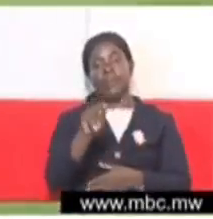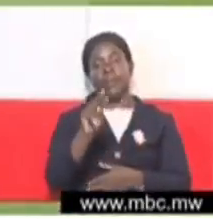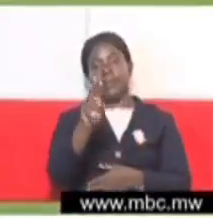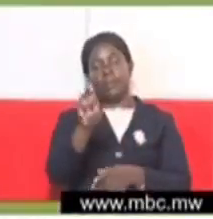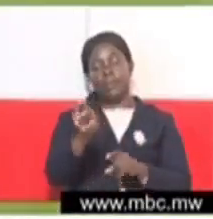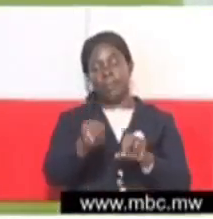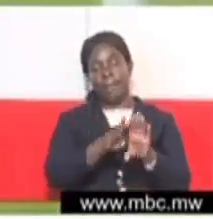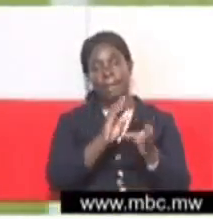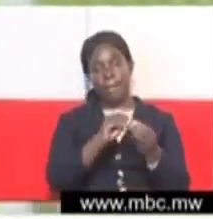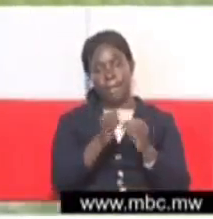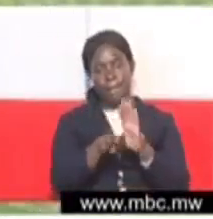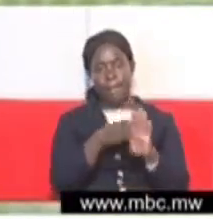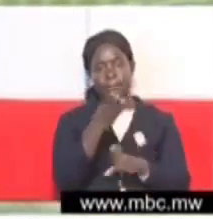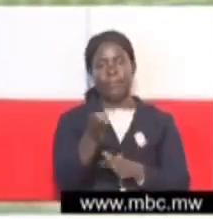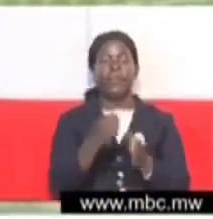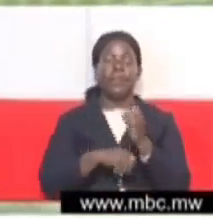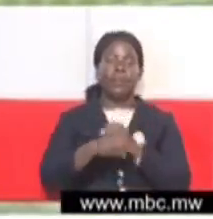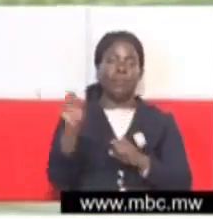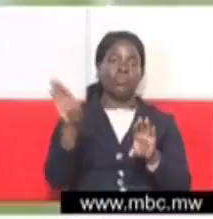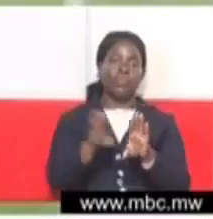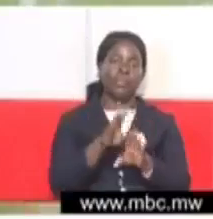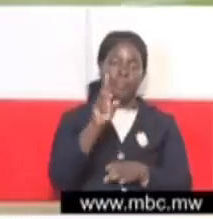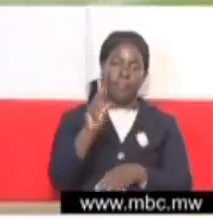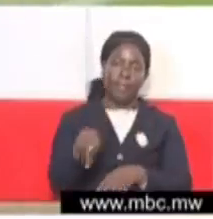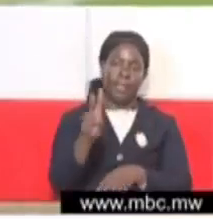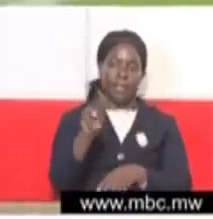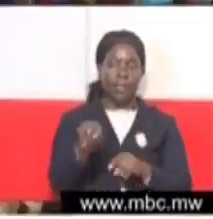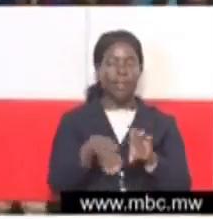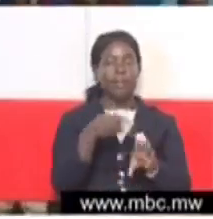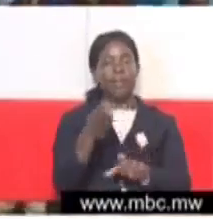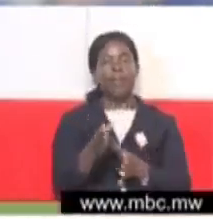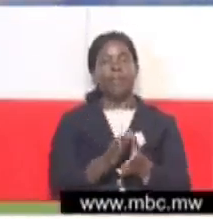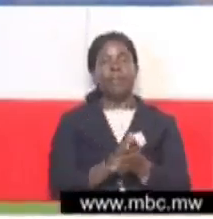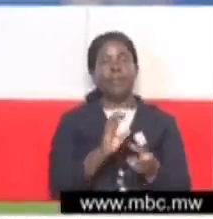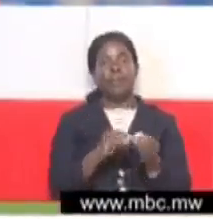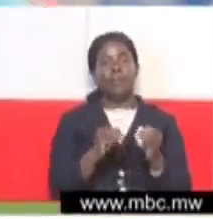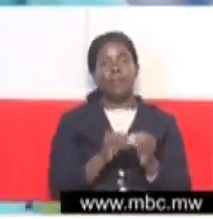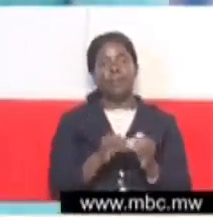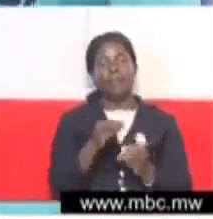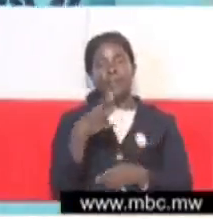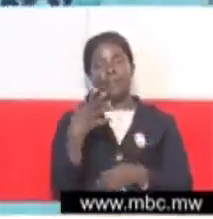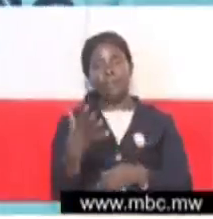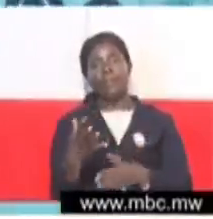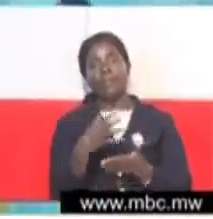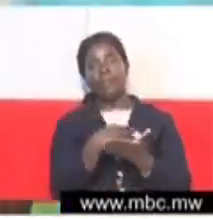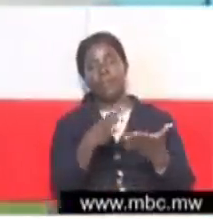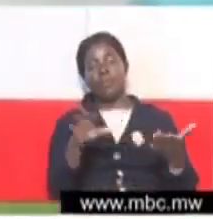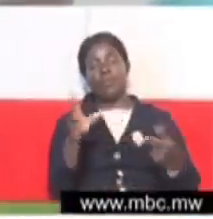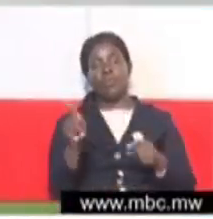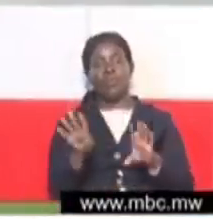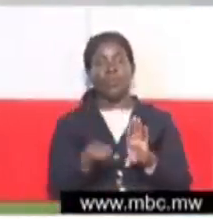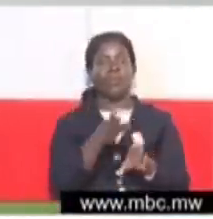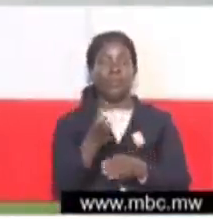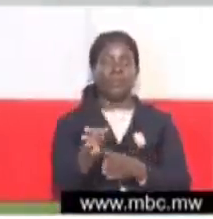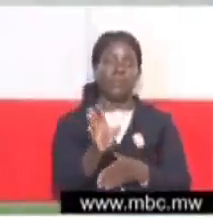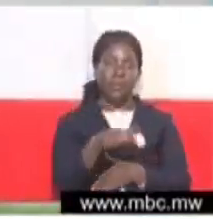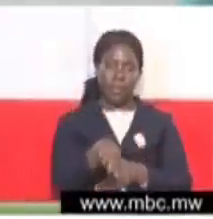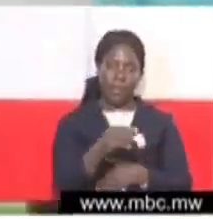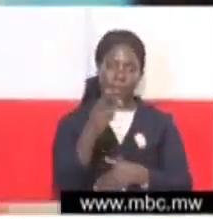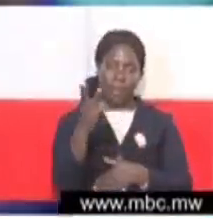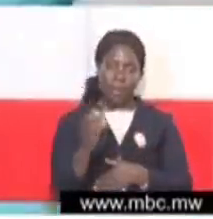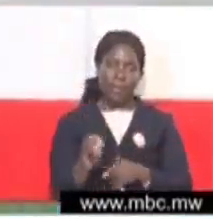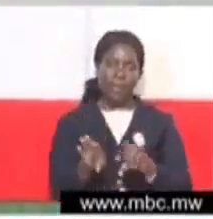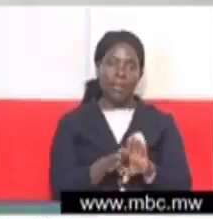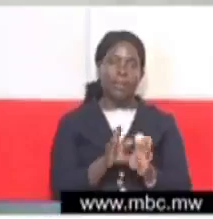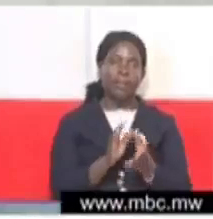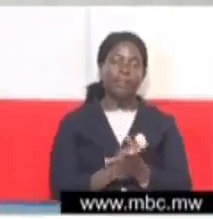and Lankin Mwale scored their penalties. Eagles had received 35 million kwacha for winning the cup. The Area 30-based side